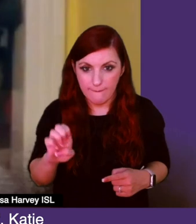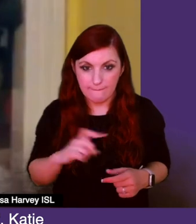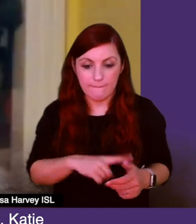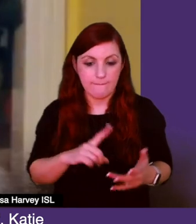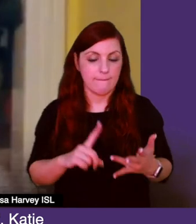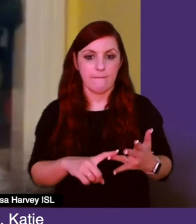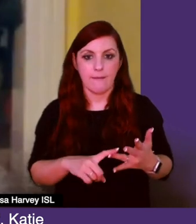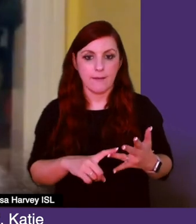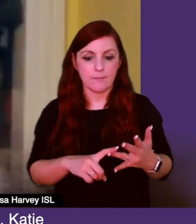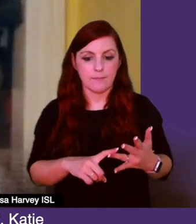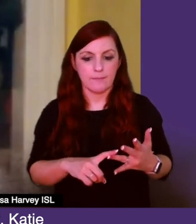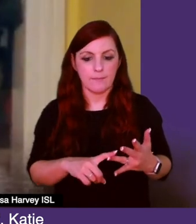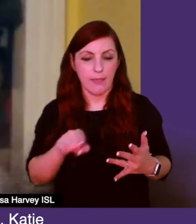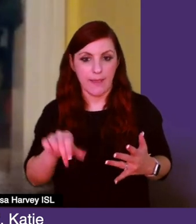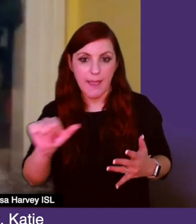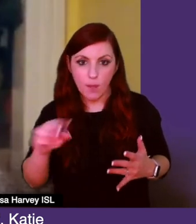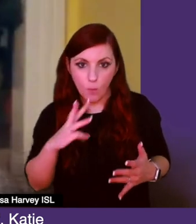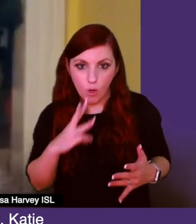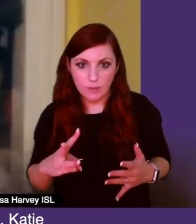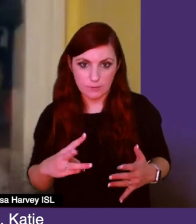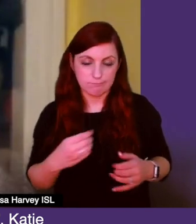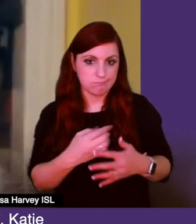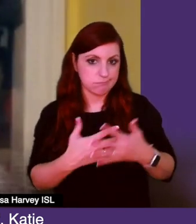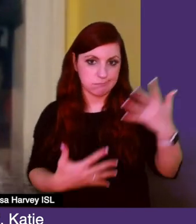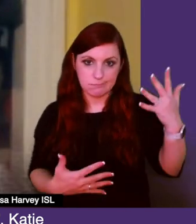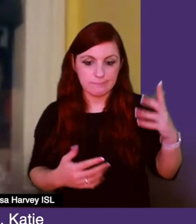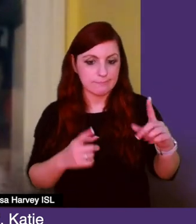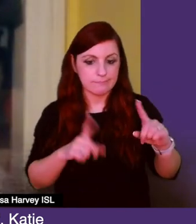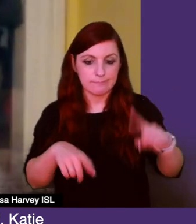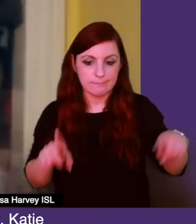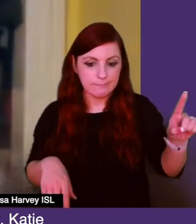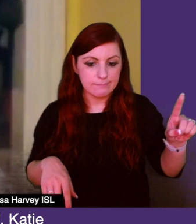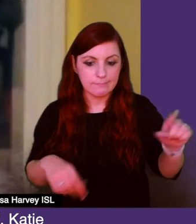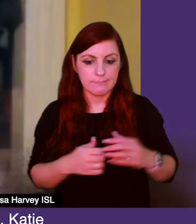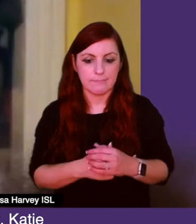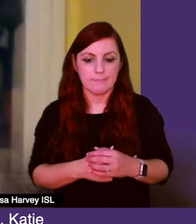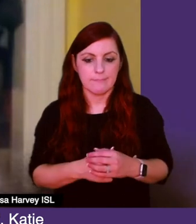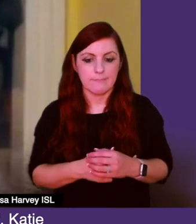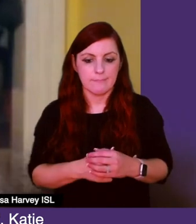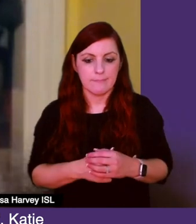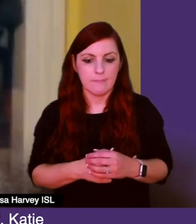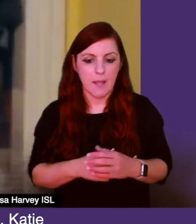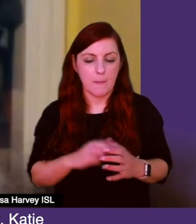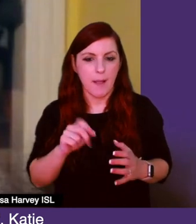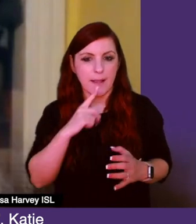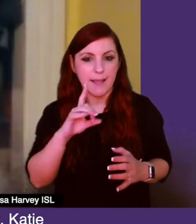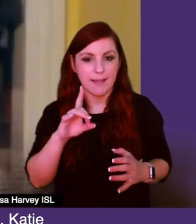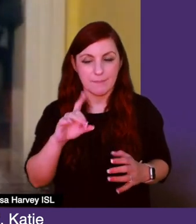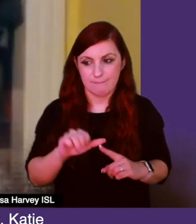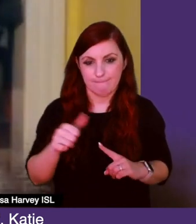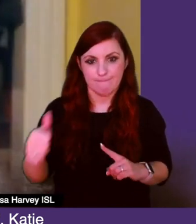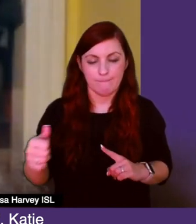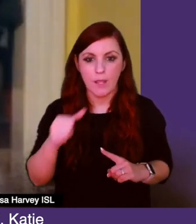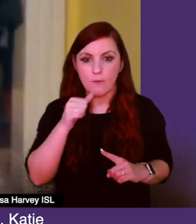Strike Mysteries, and The A-Word. Katie in Ruff and Katie was